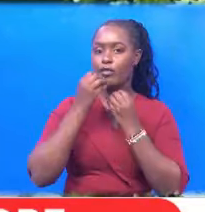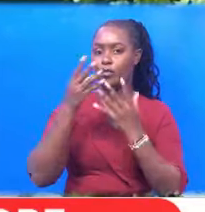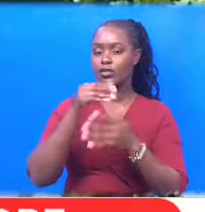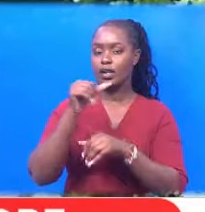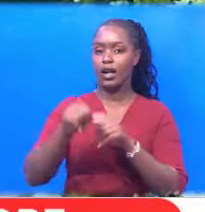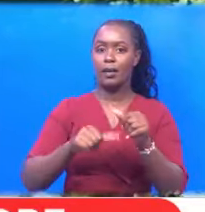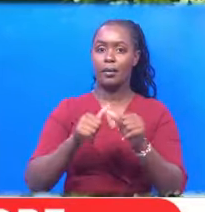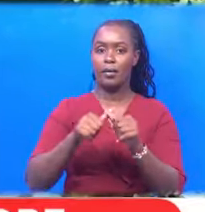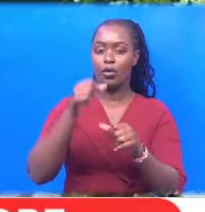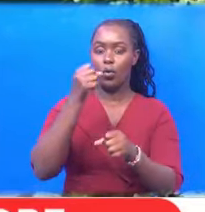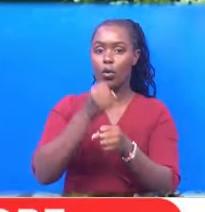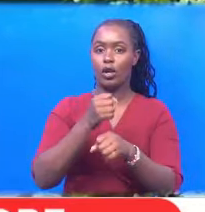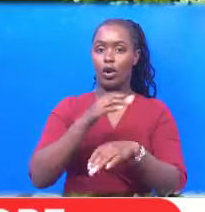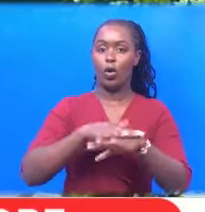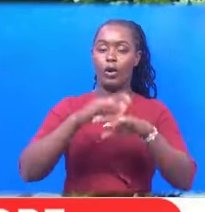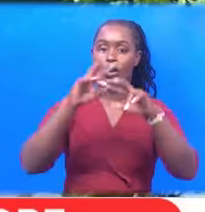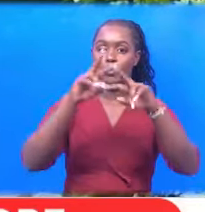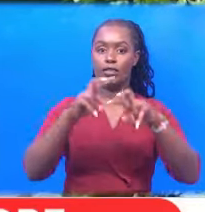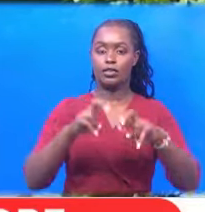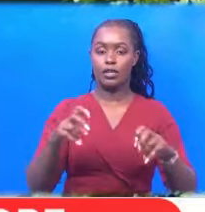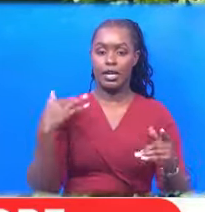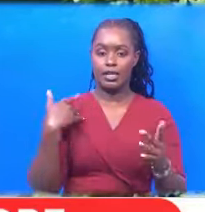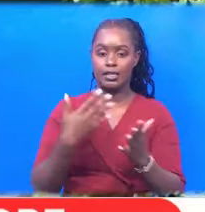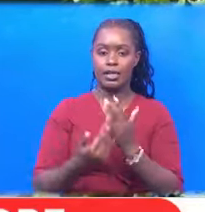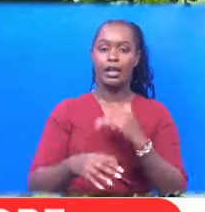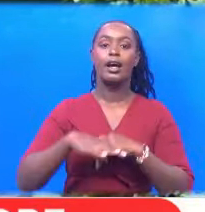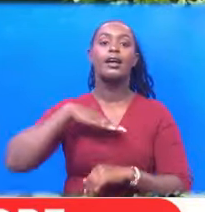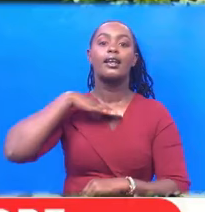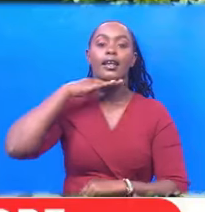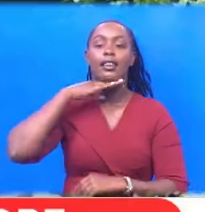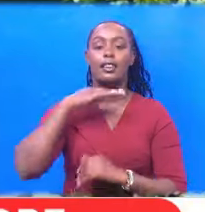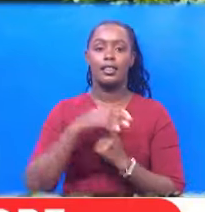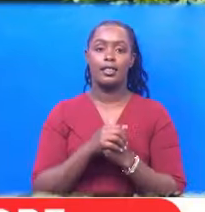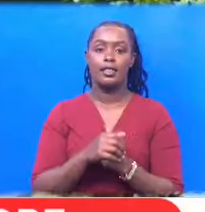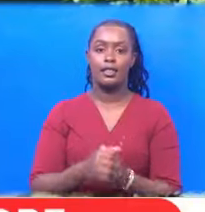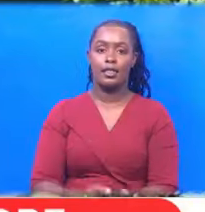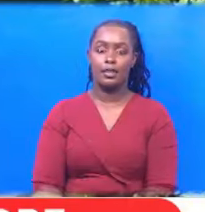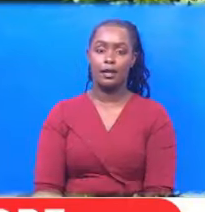working on the investigation to her death. Mwege William, TV 47, City Mortuary, Nairobi.